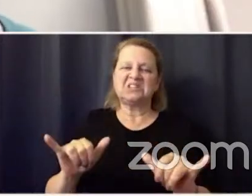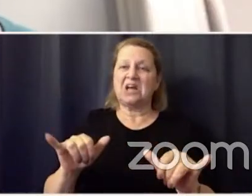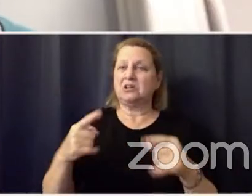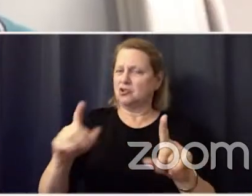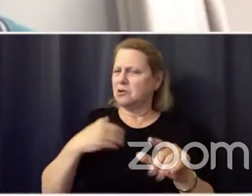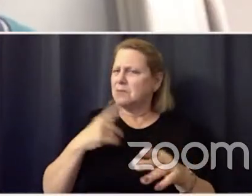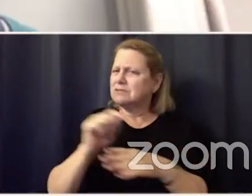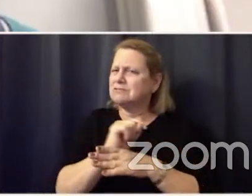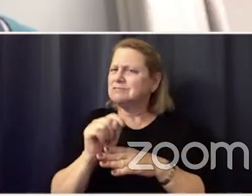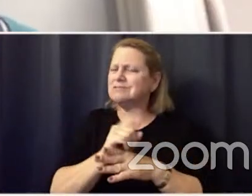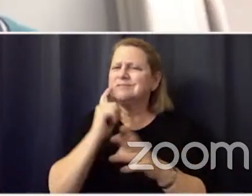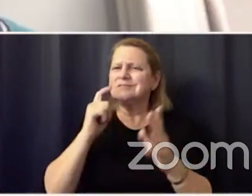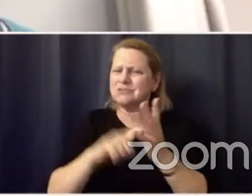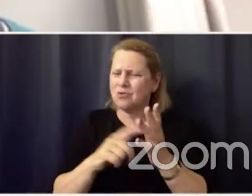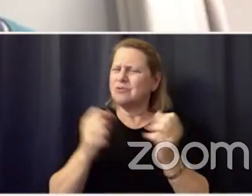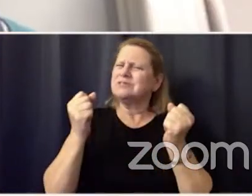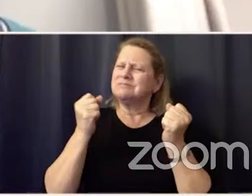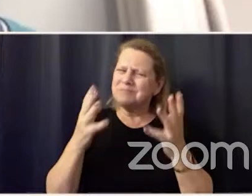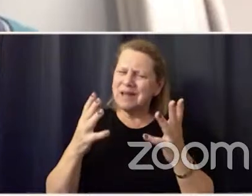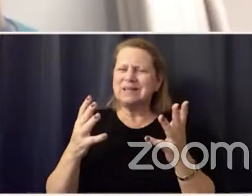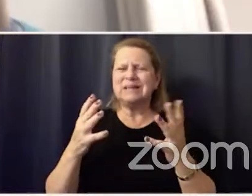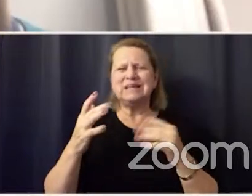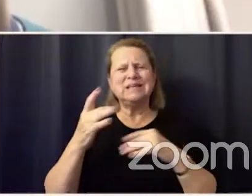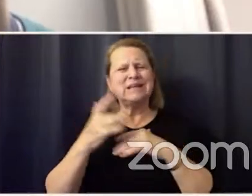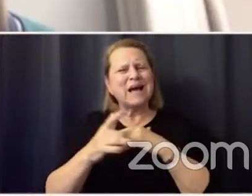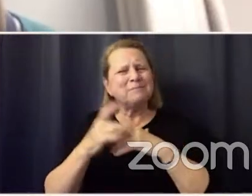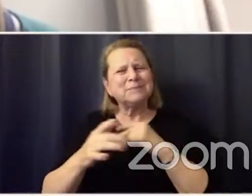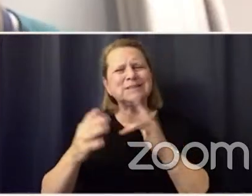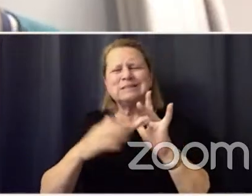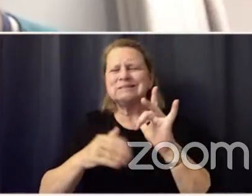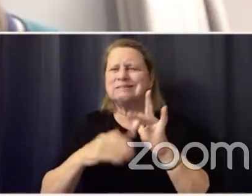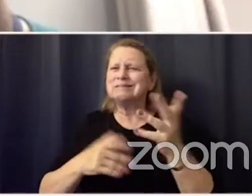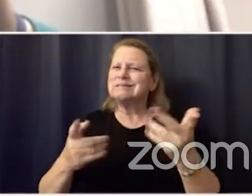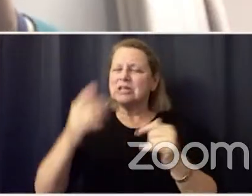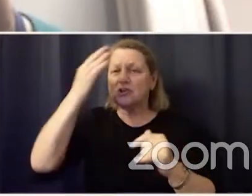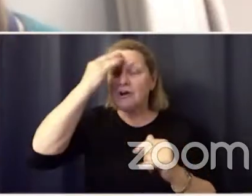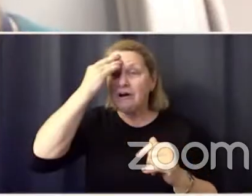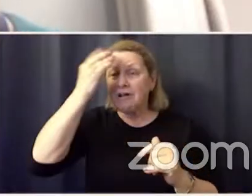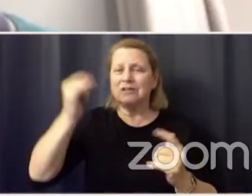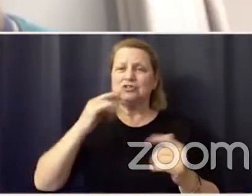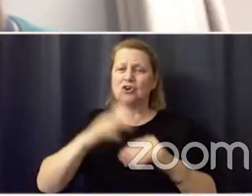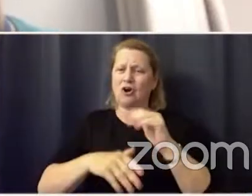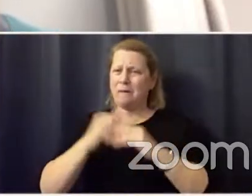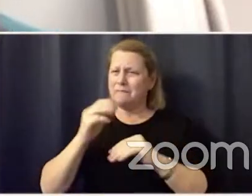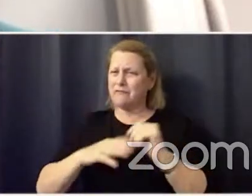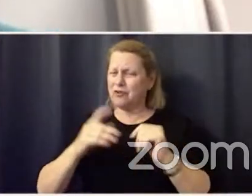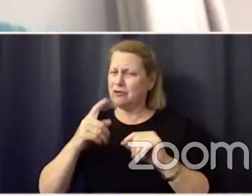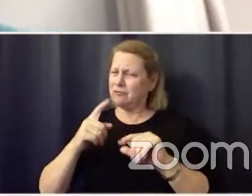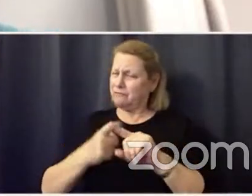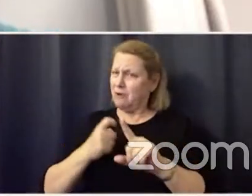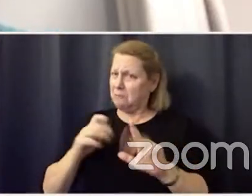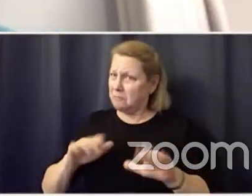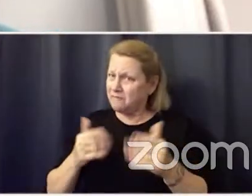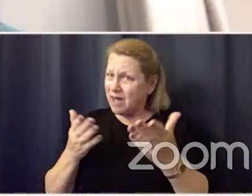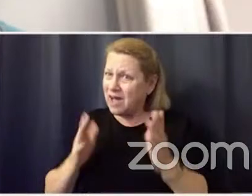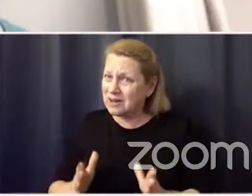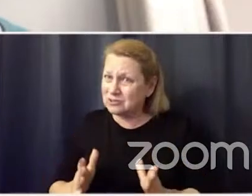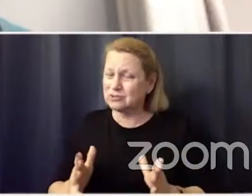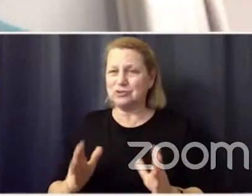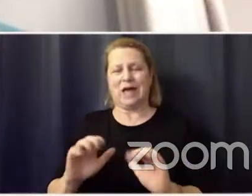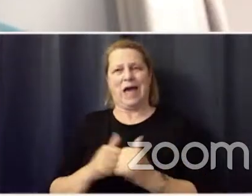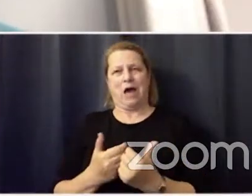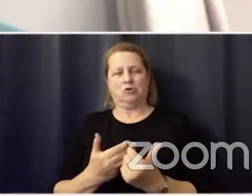my training, I noticed that there were many gaps in knowledge and in comfort in providers in how to